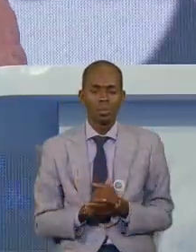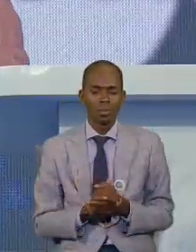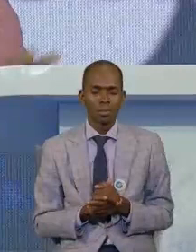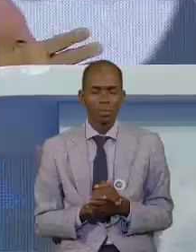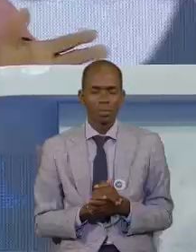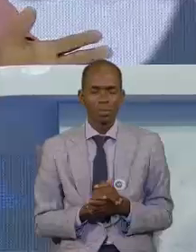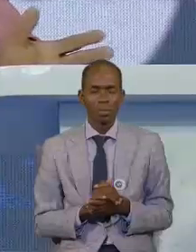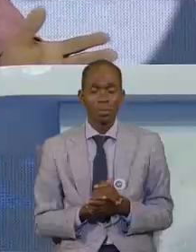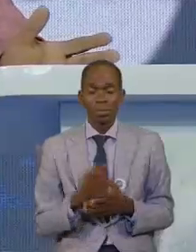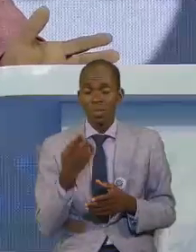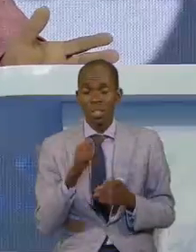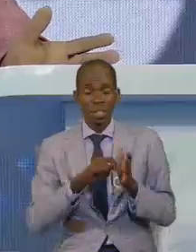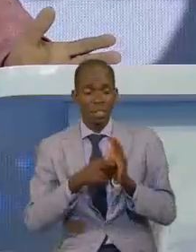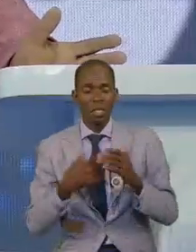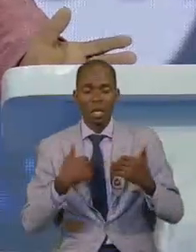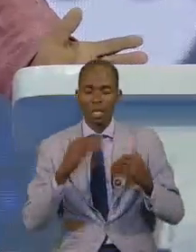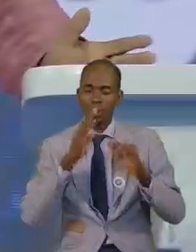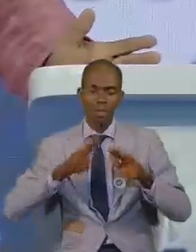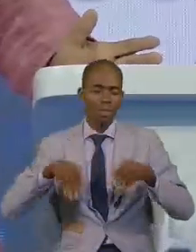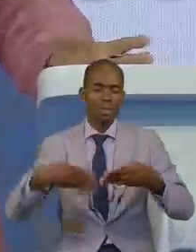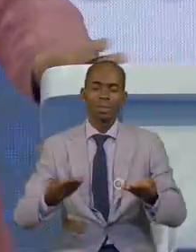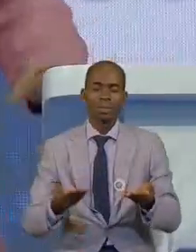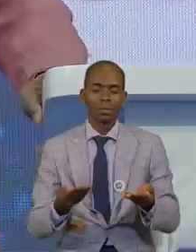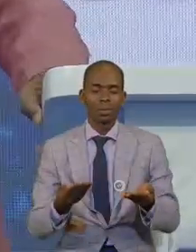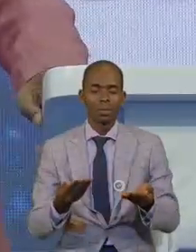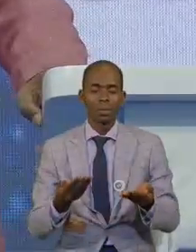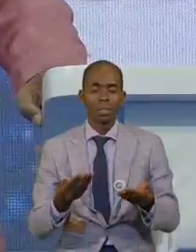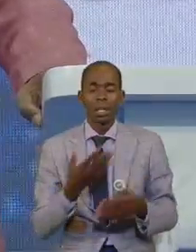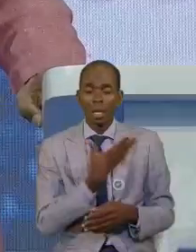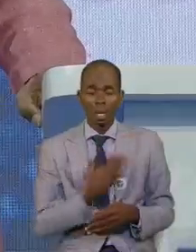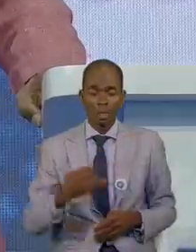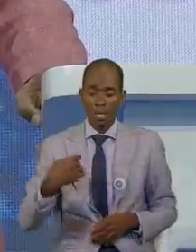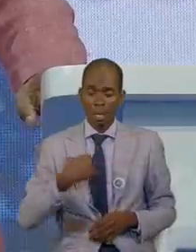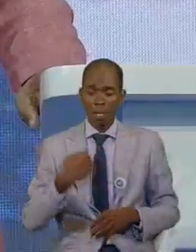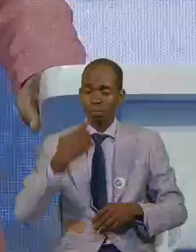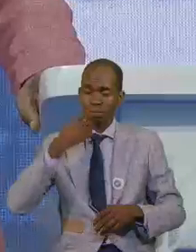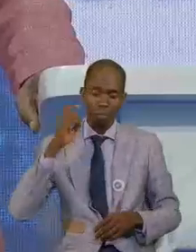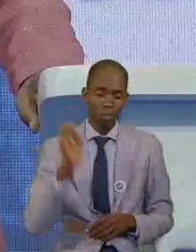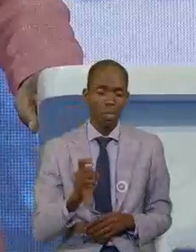The key has been given. And I command,